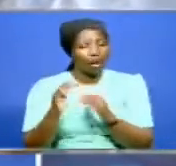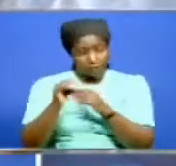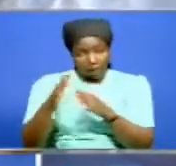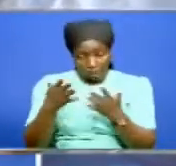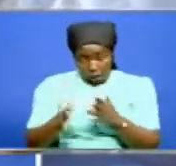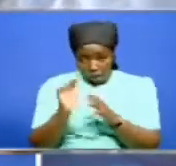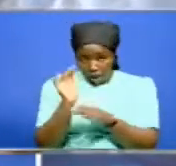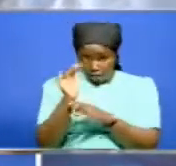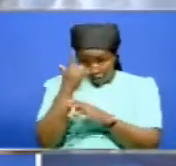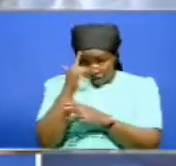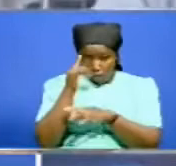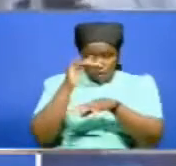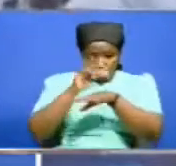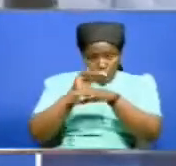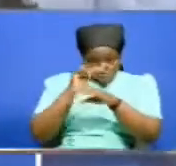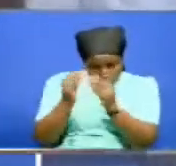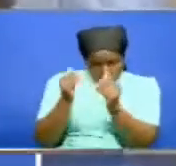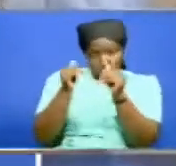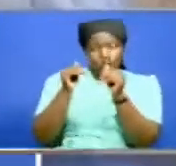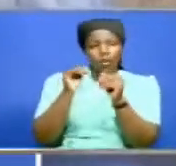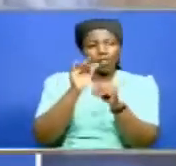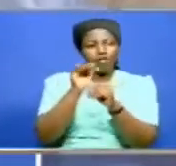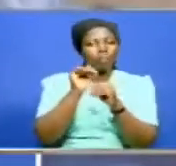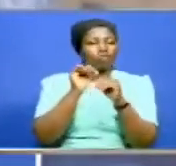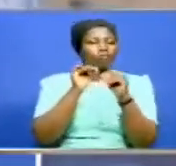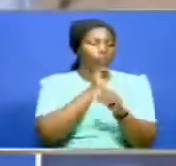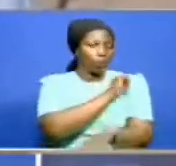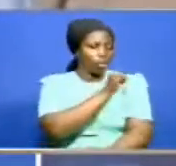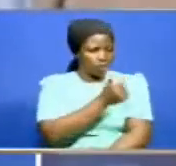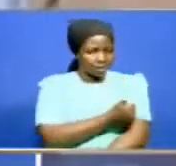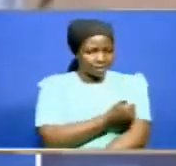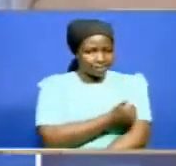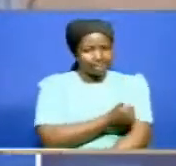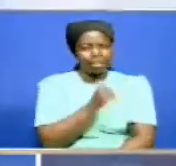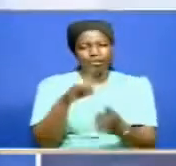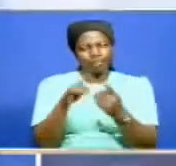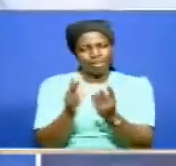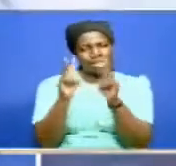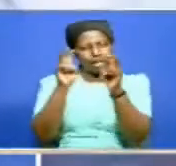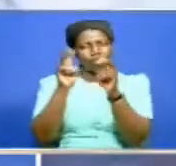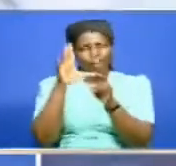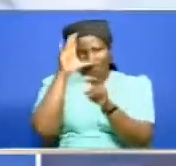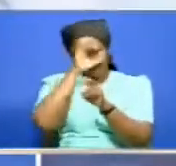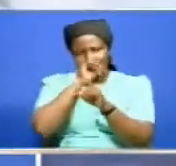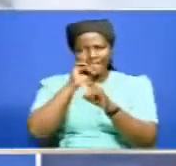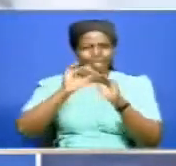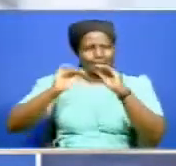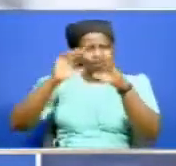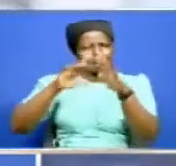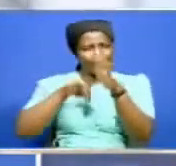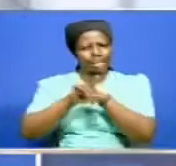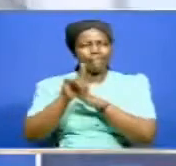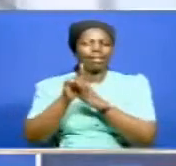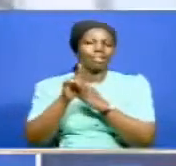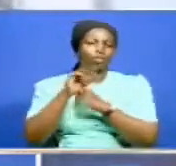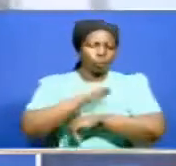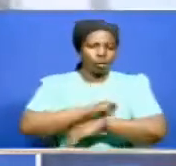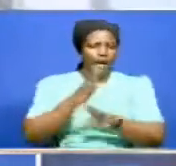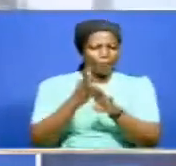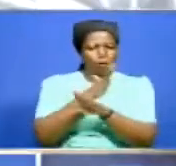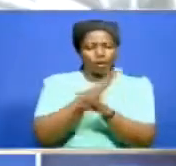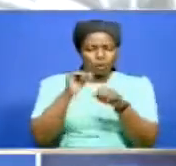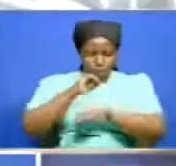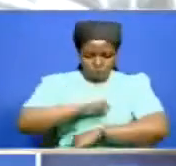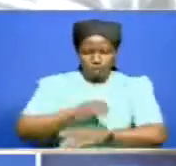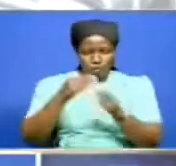for a substantive solution from relevant authorities to the issue of shortage of teachers before schools resume in